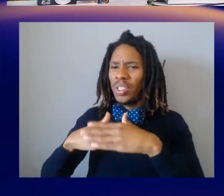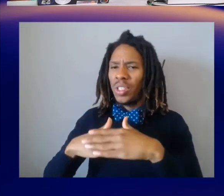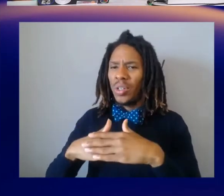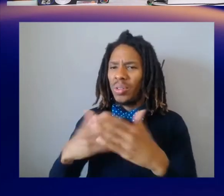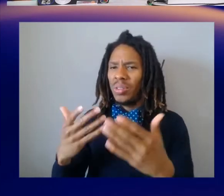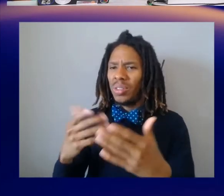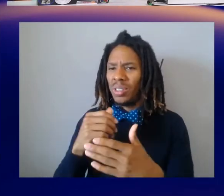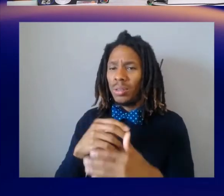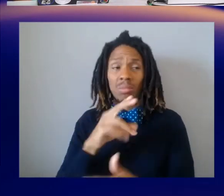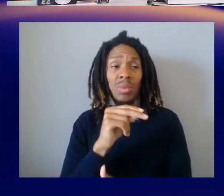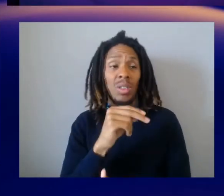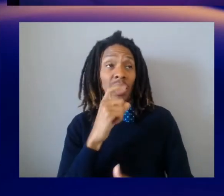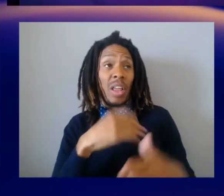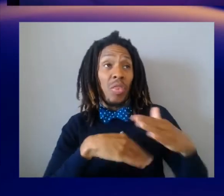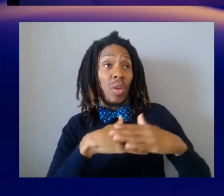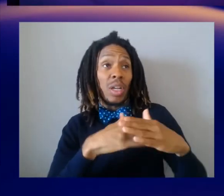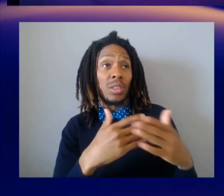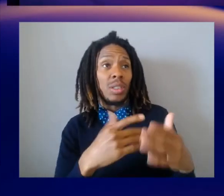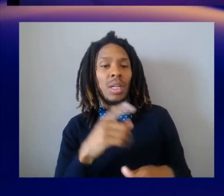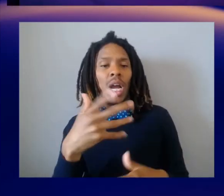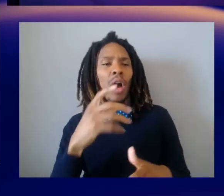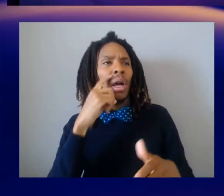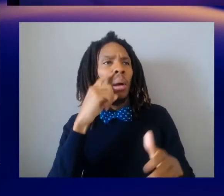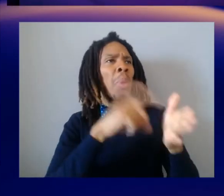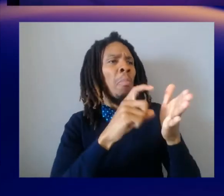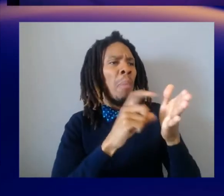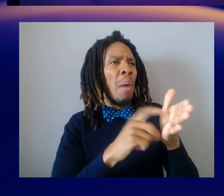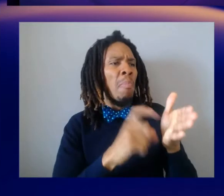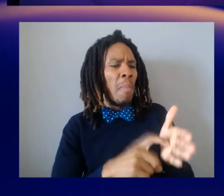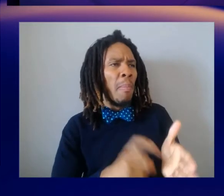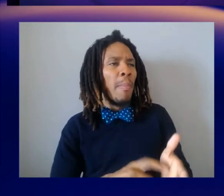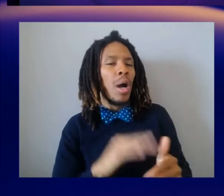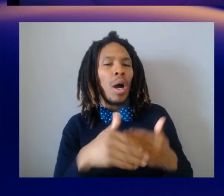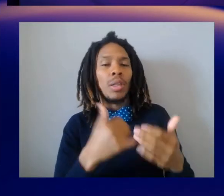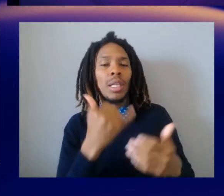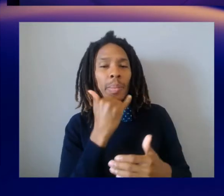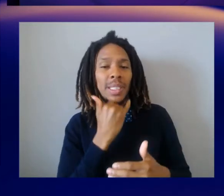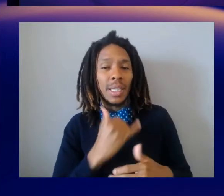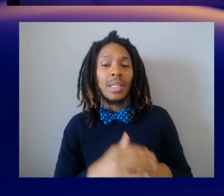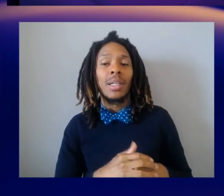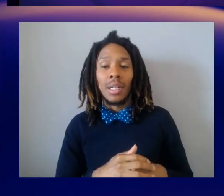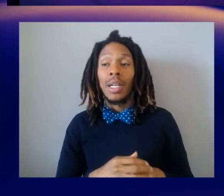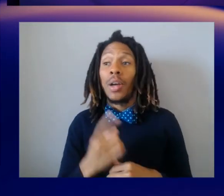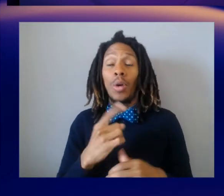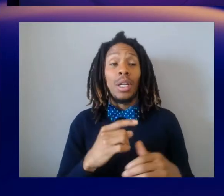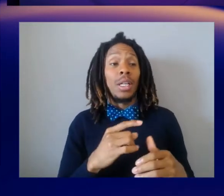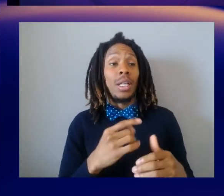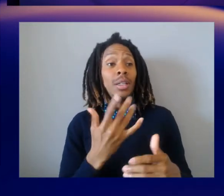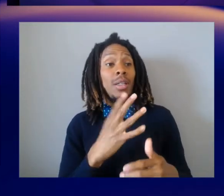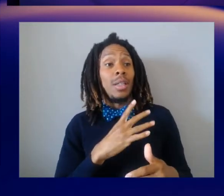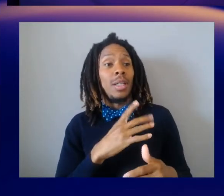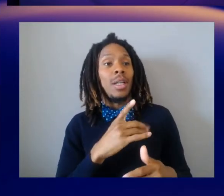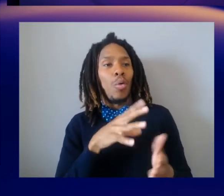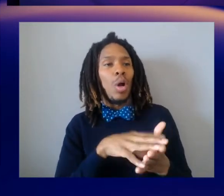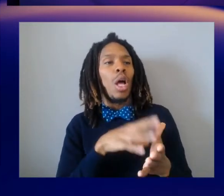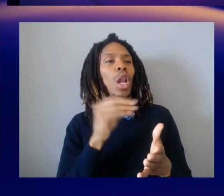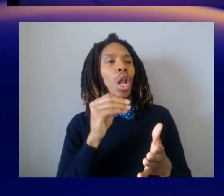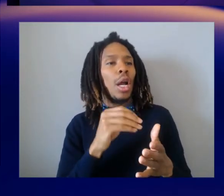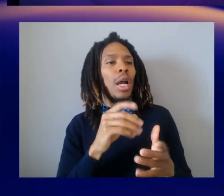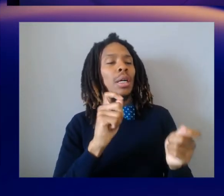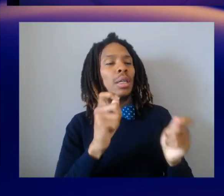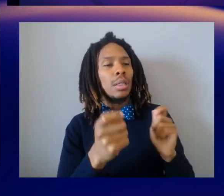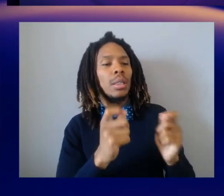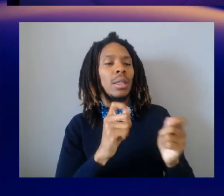threshold. No, because not anymore. Anomaly detection is kind of picking all that up for you. Exactly. And then what's great about it is Awesome. the model, it will learn over time. It will adapt to any